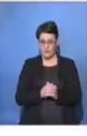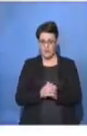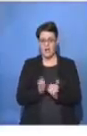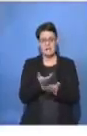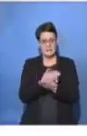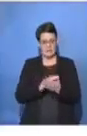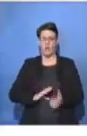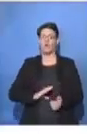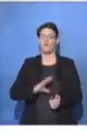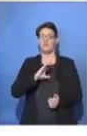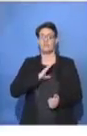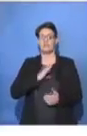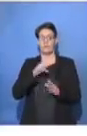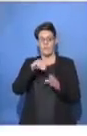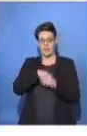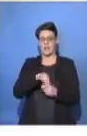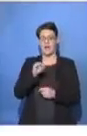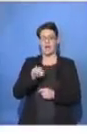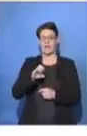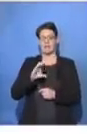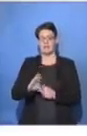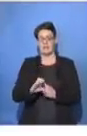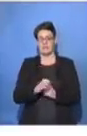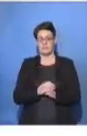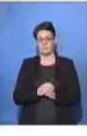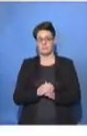Stakeholder confidence in the IEC.